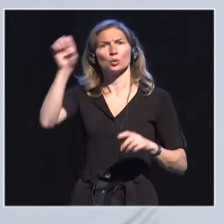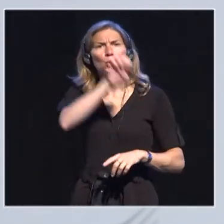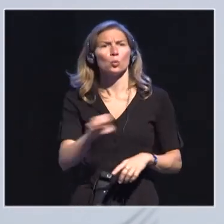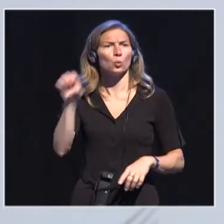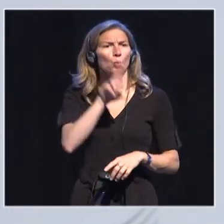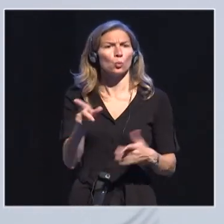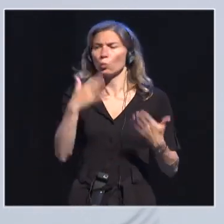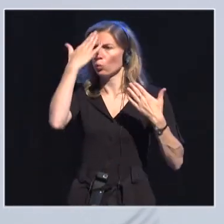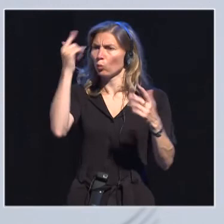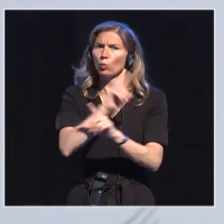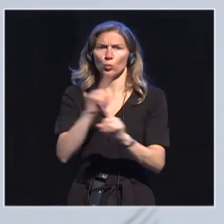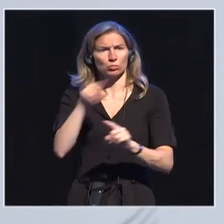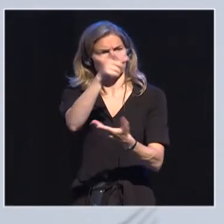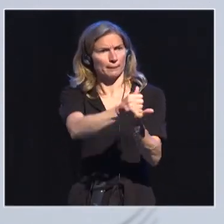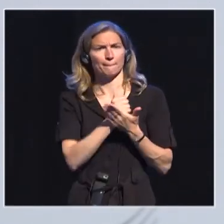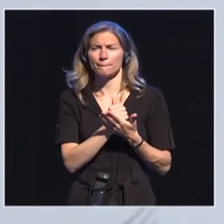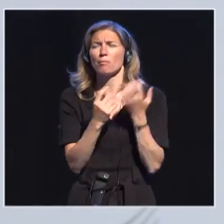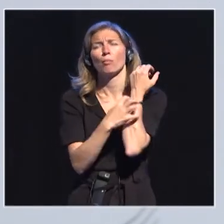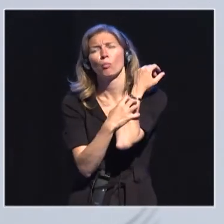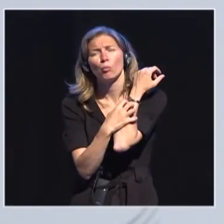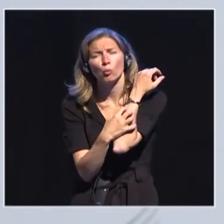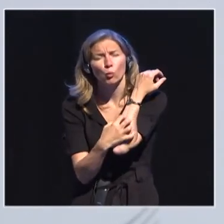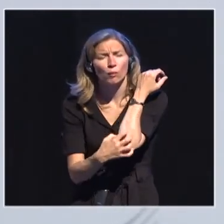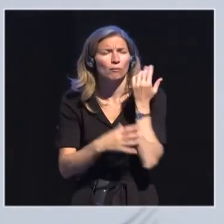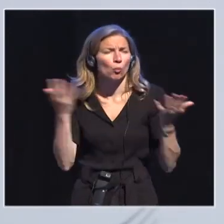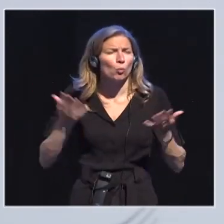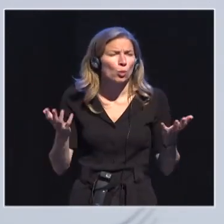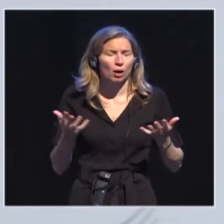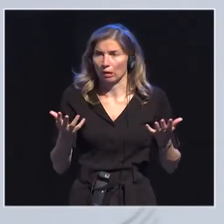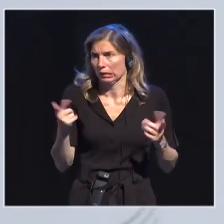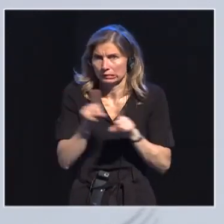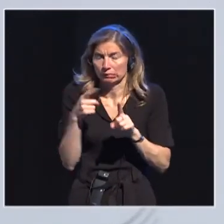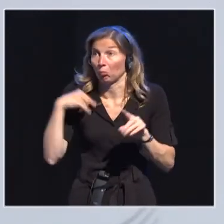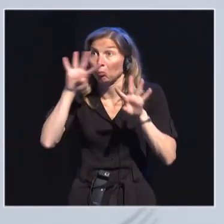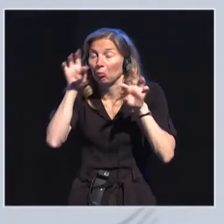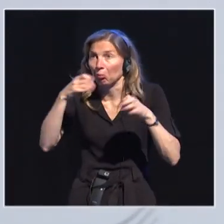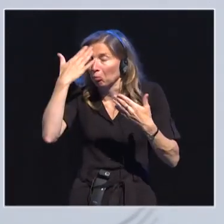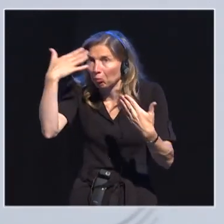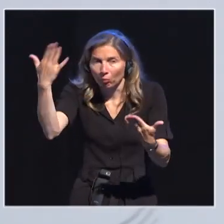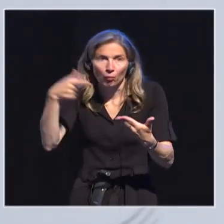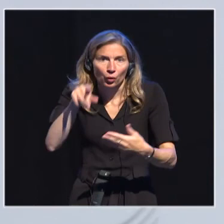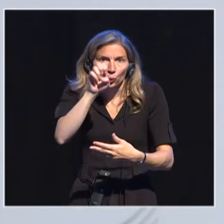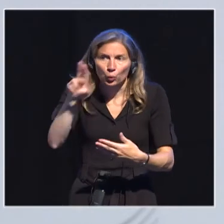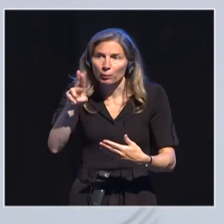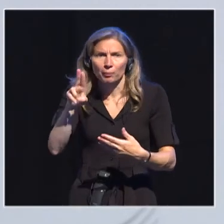where poverty really is? Because actually we have the same question to a different degree, but the question is still